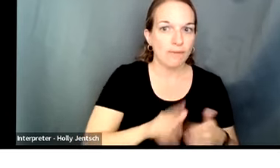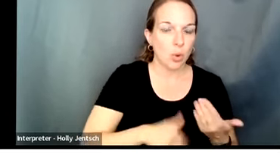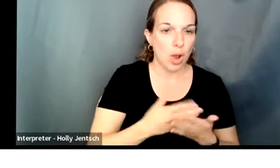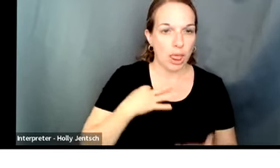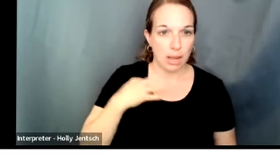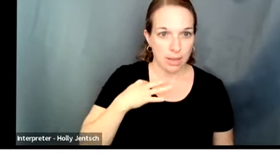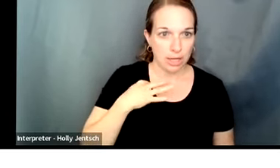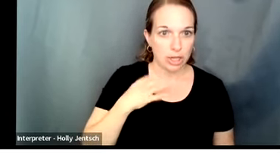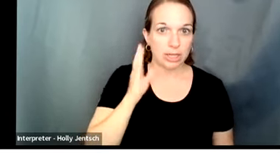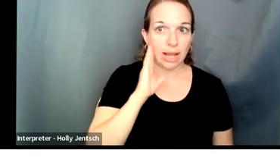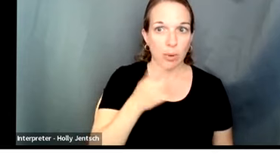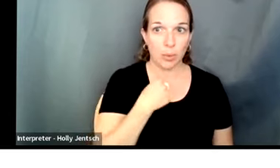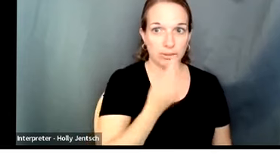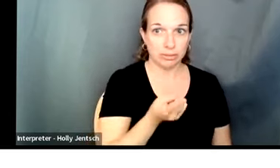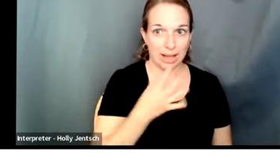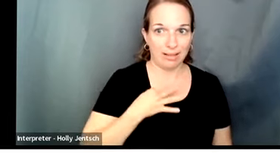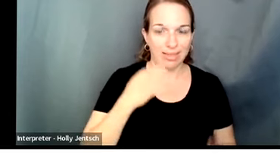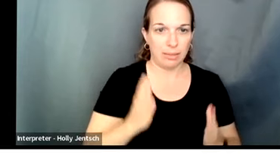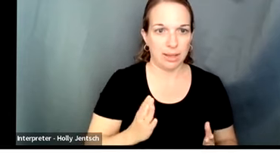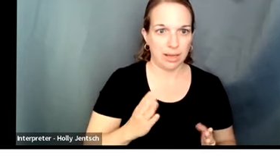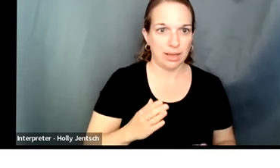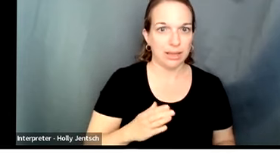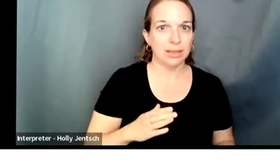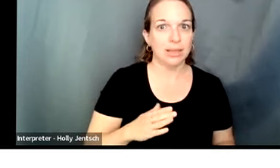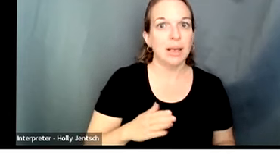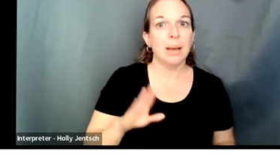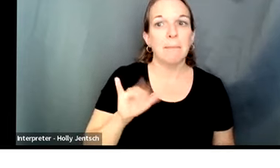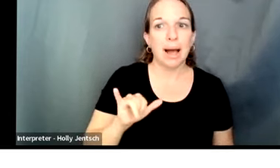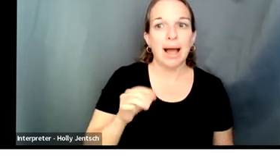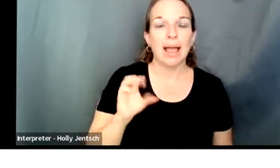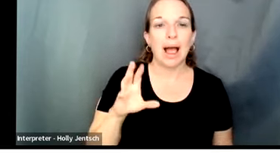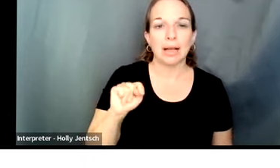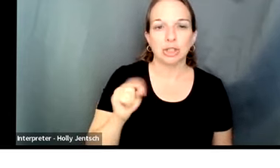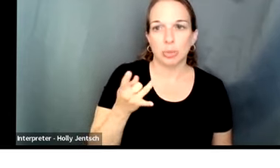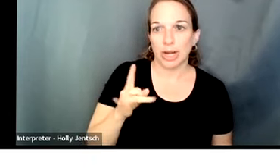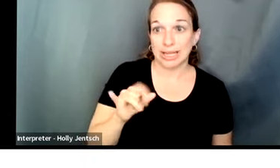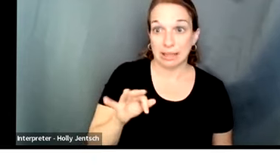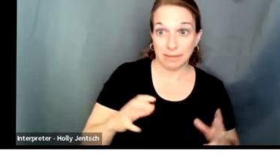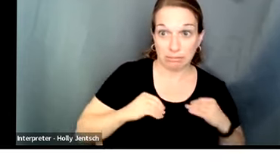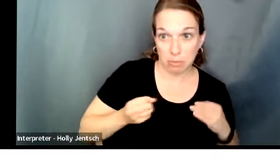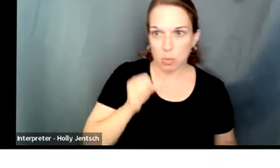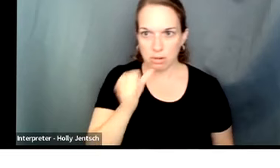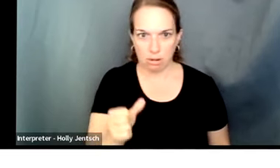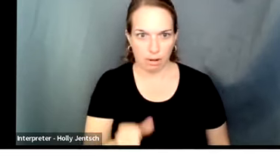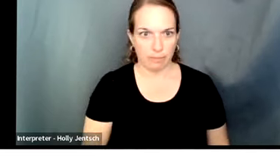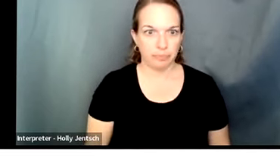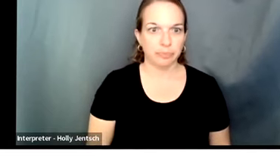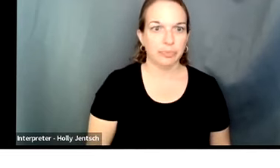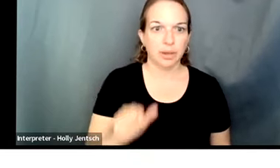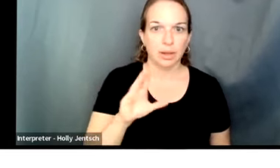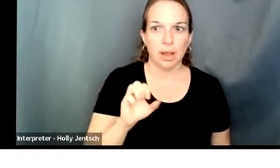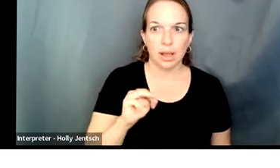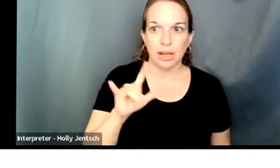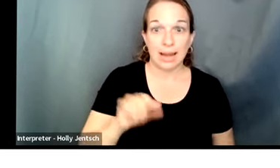and we will notify the applicants by October 18th if you've been accepted into cohort 3. The academy will start